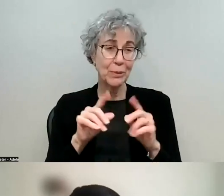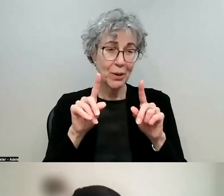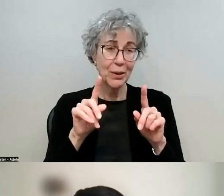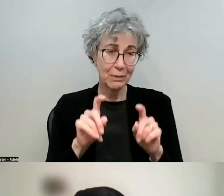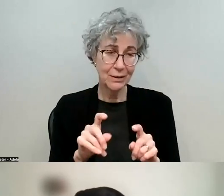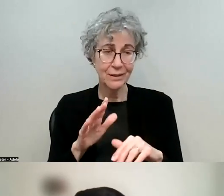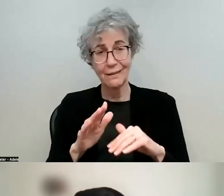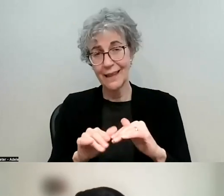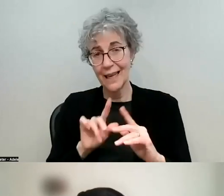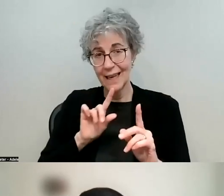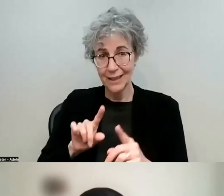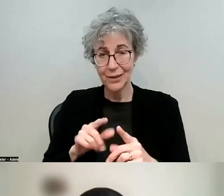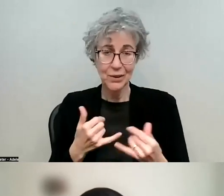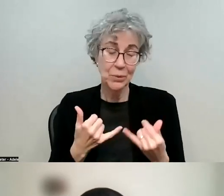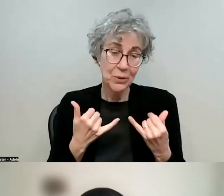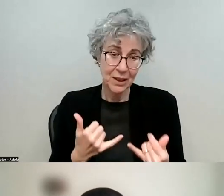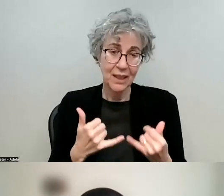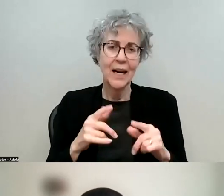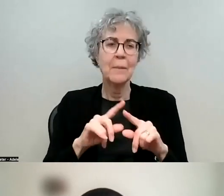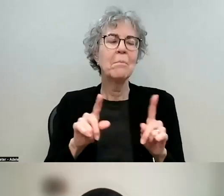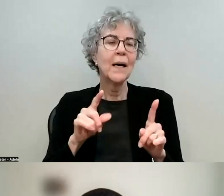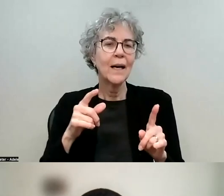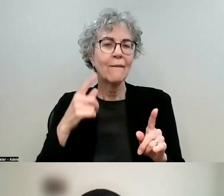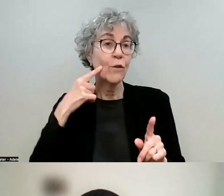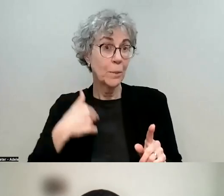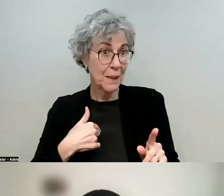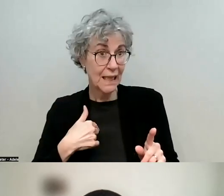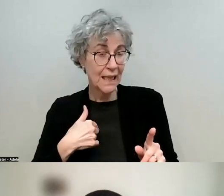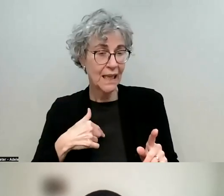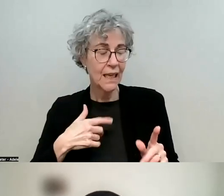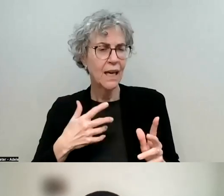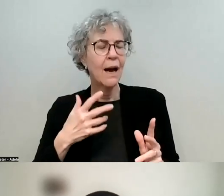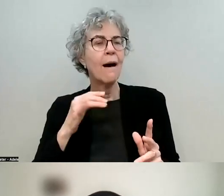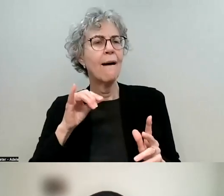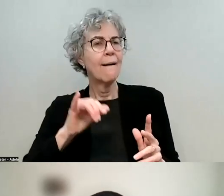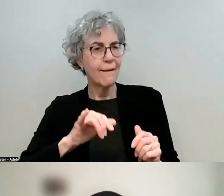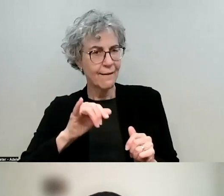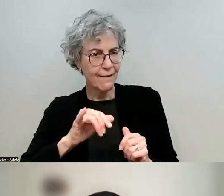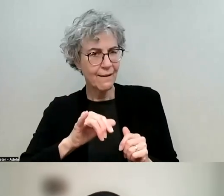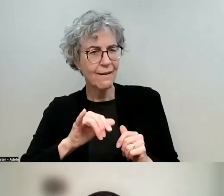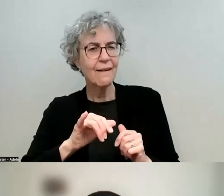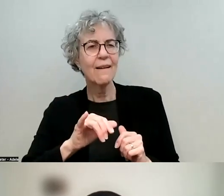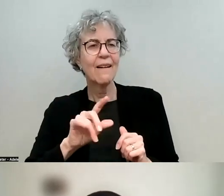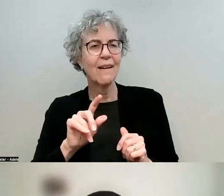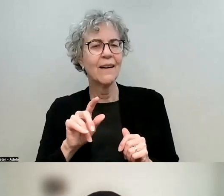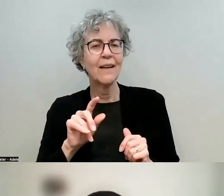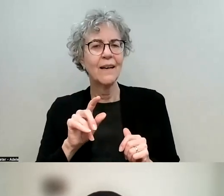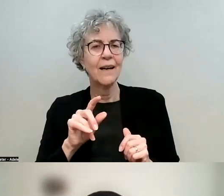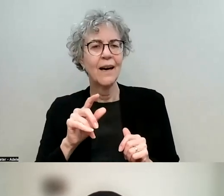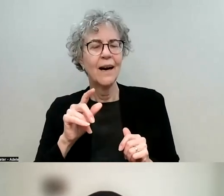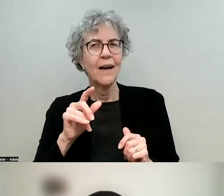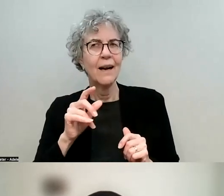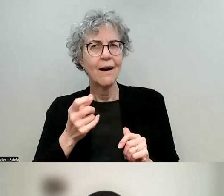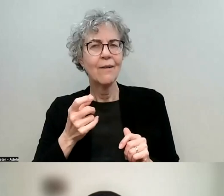this point, but I think the takeaway for me, at least, is, you know, this is about